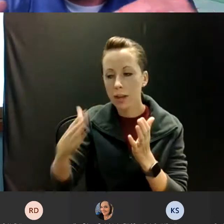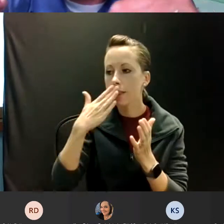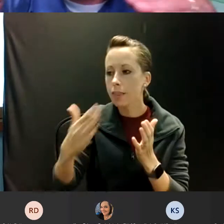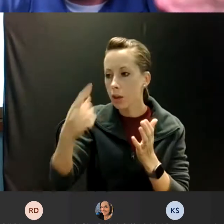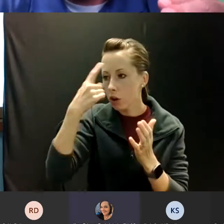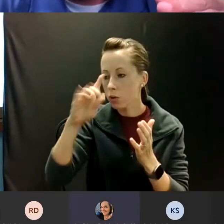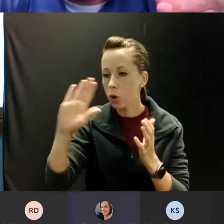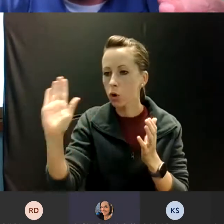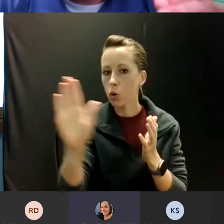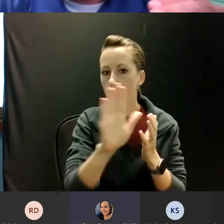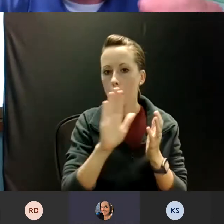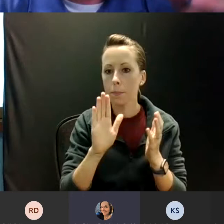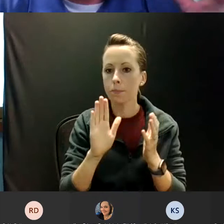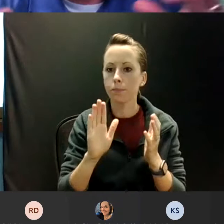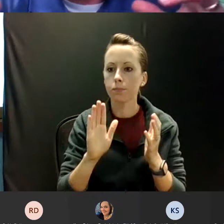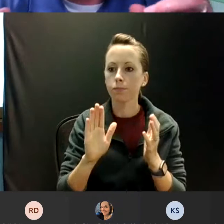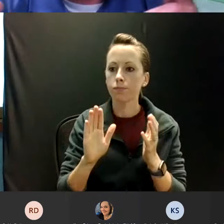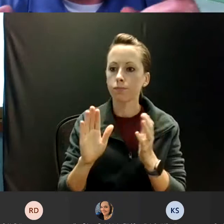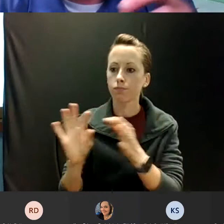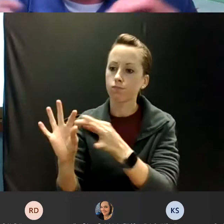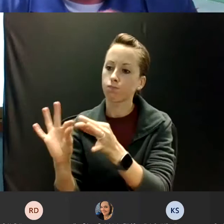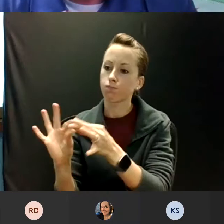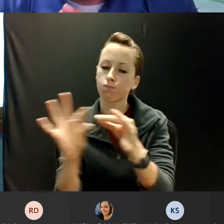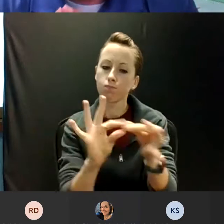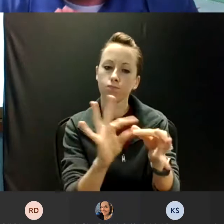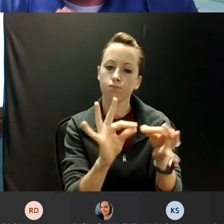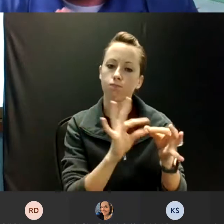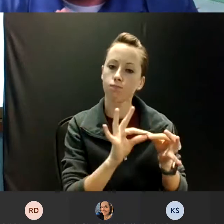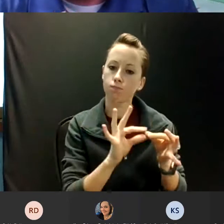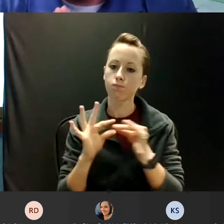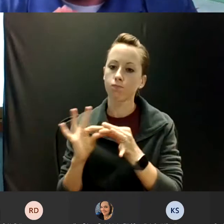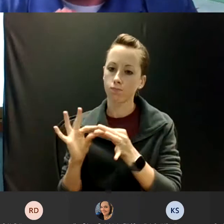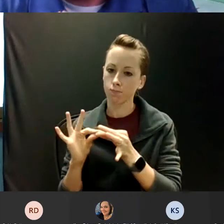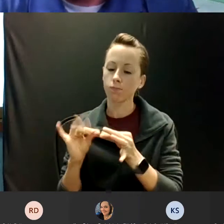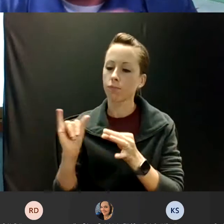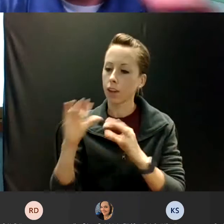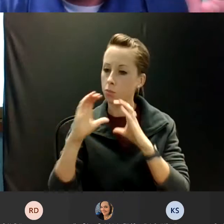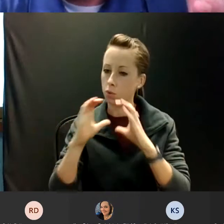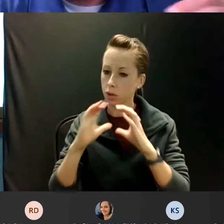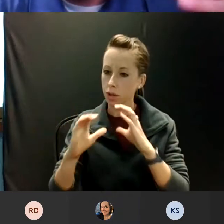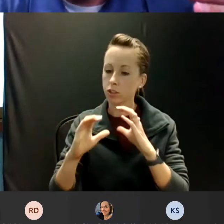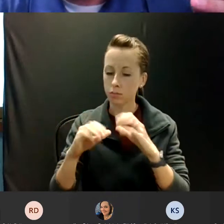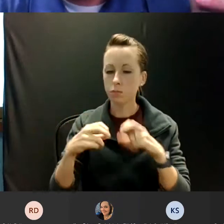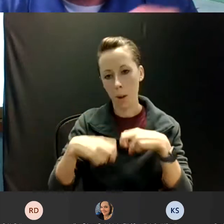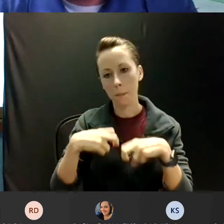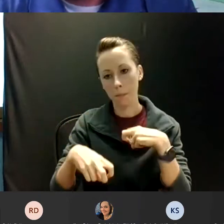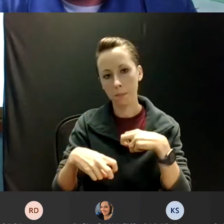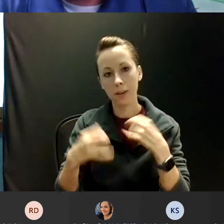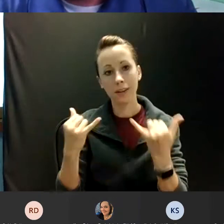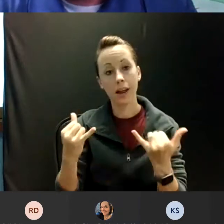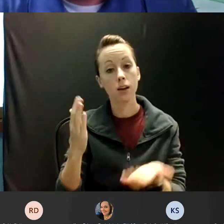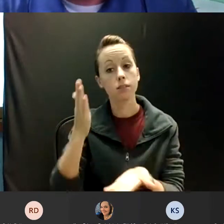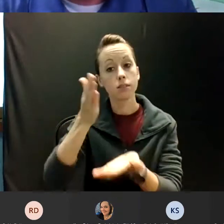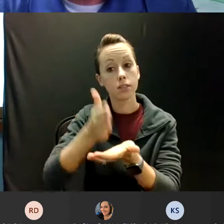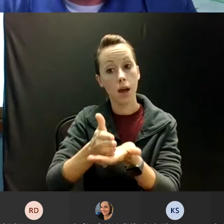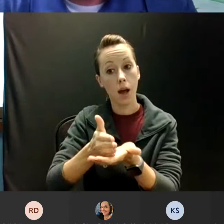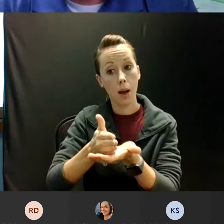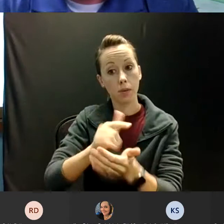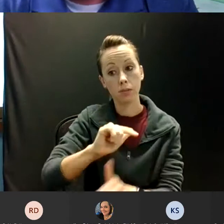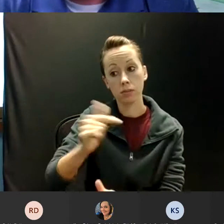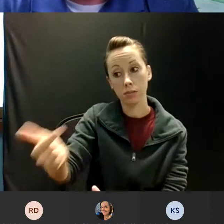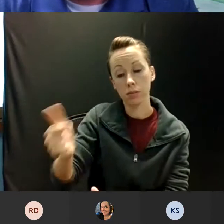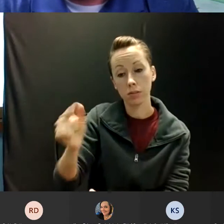ways you sort of mentioned that challenge, that the communication was a problem. But I'm gonna stop and let Tony get